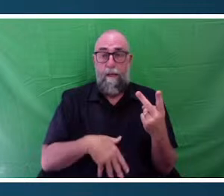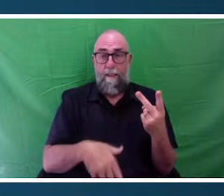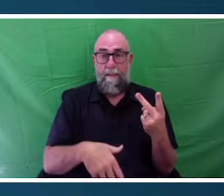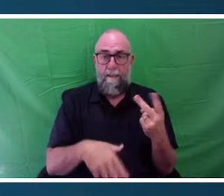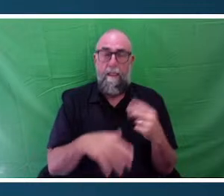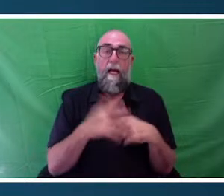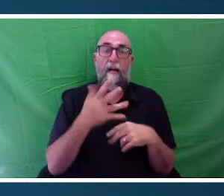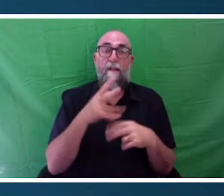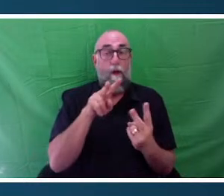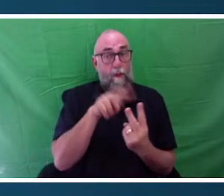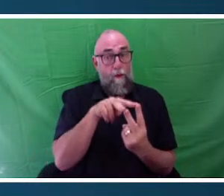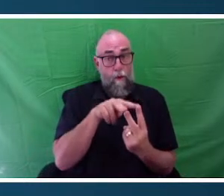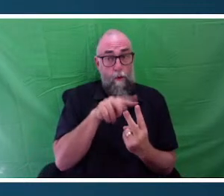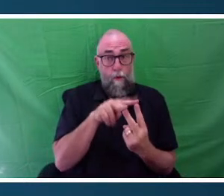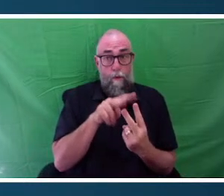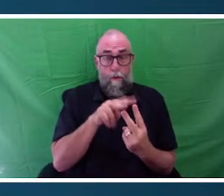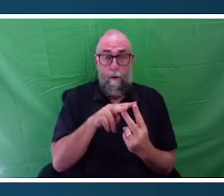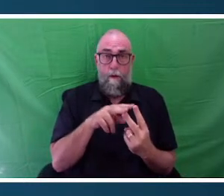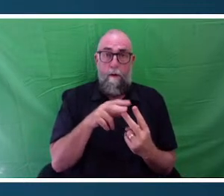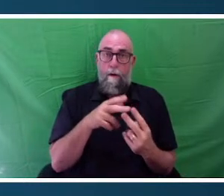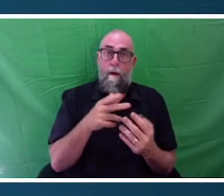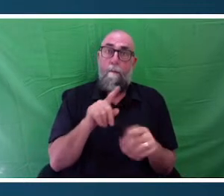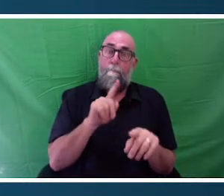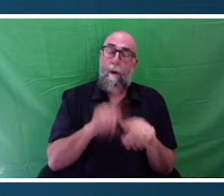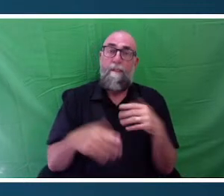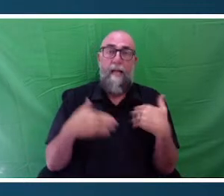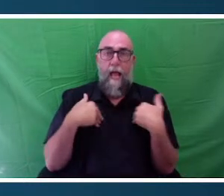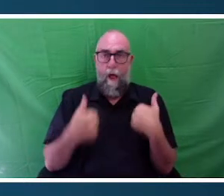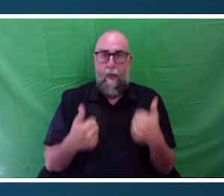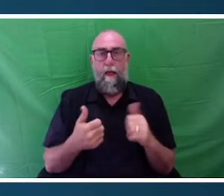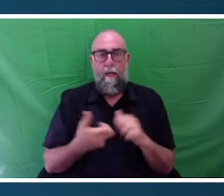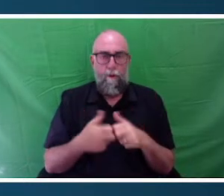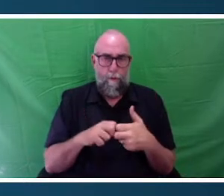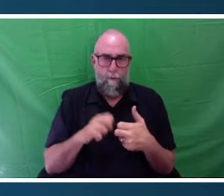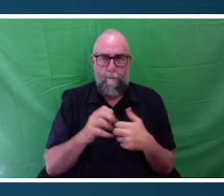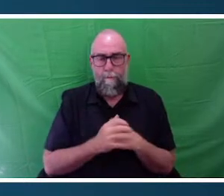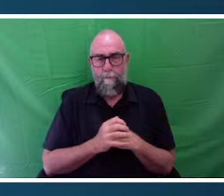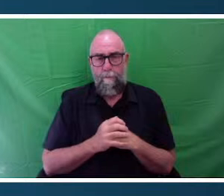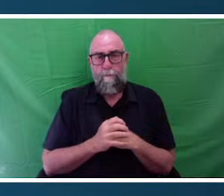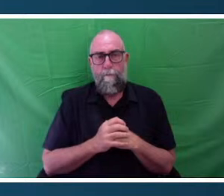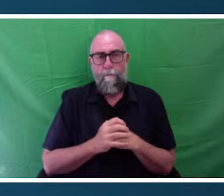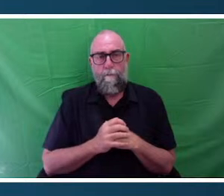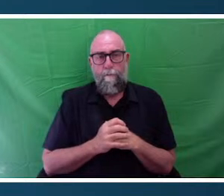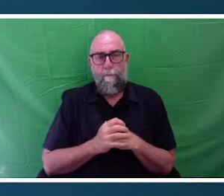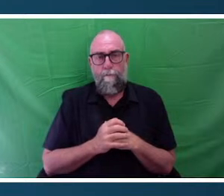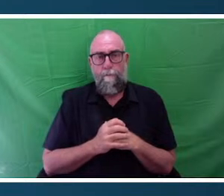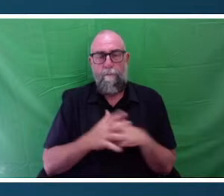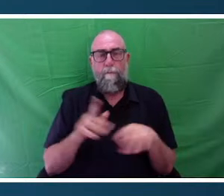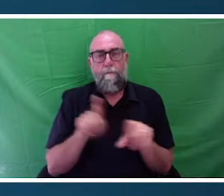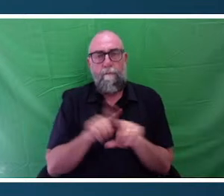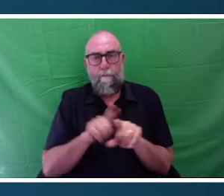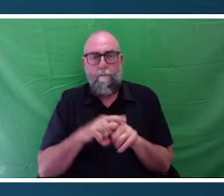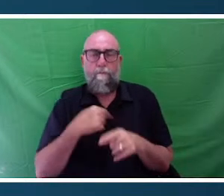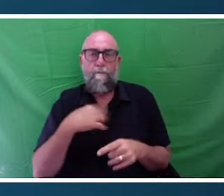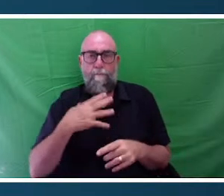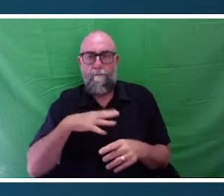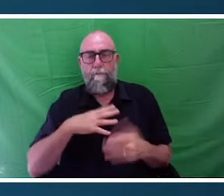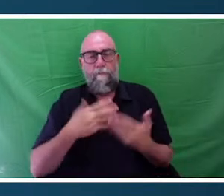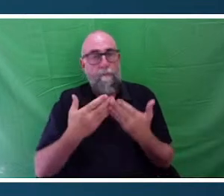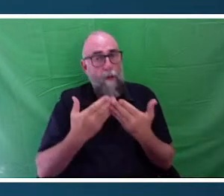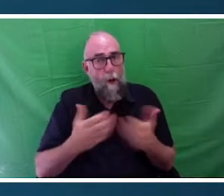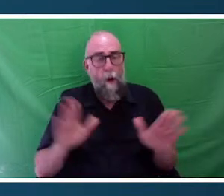reported. And finally, we want to recommend prioritizing data, transparency, and